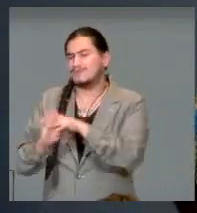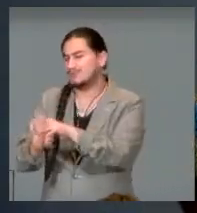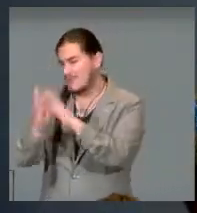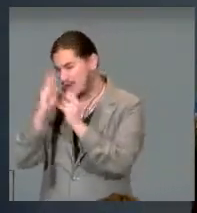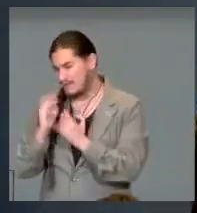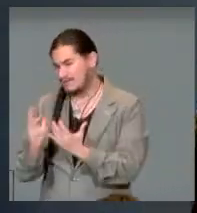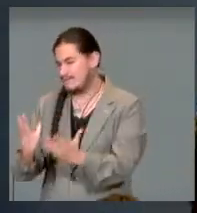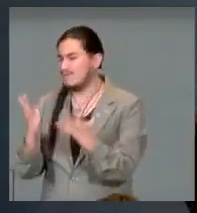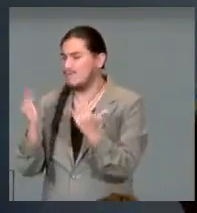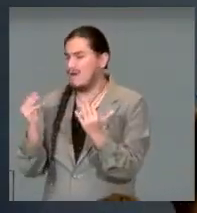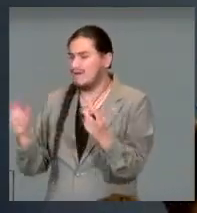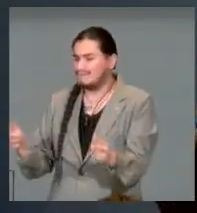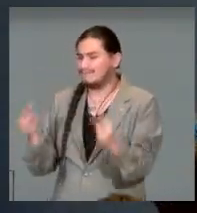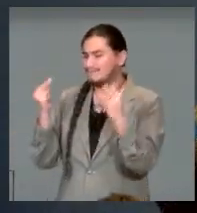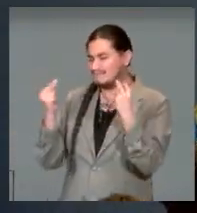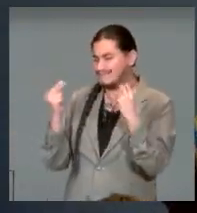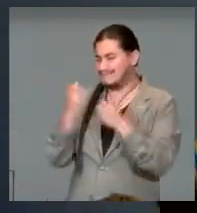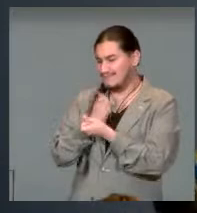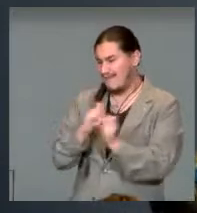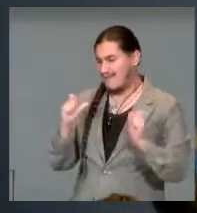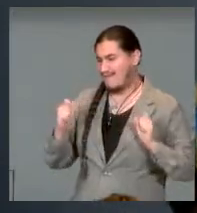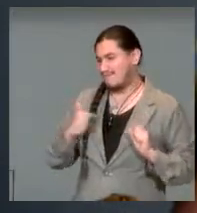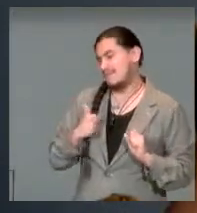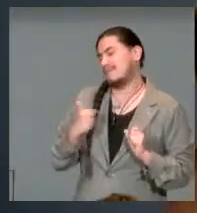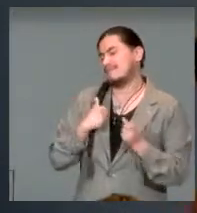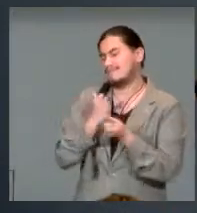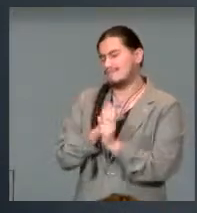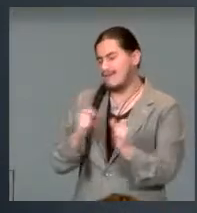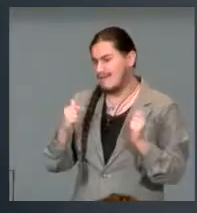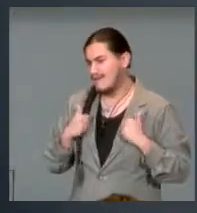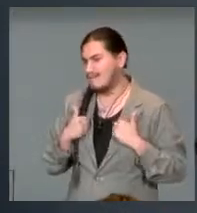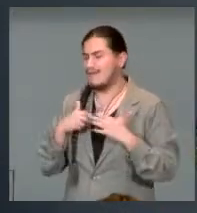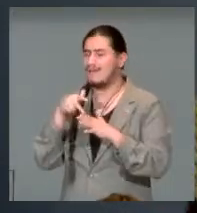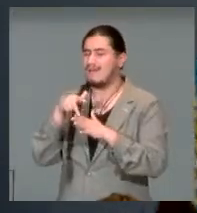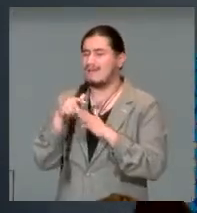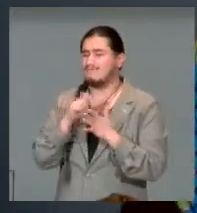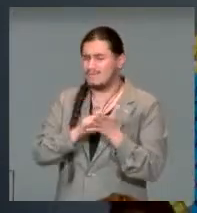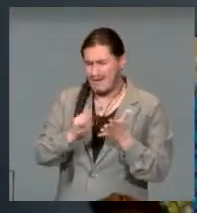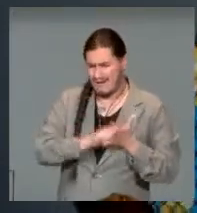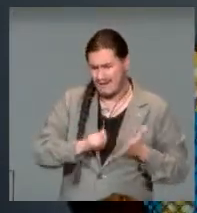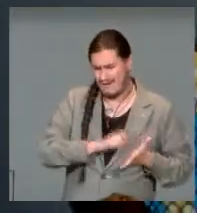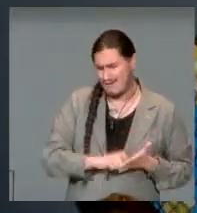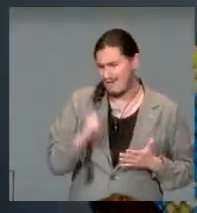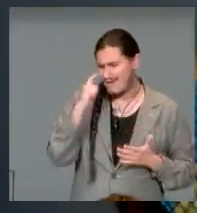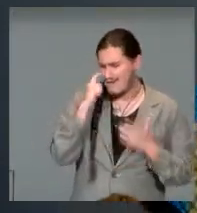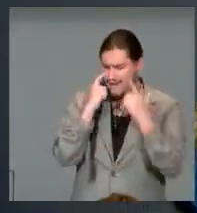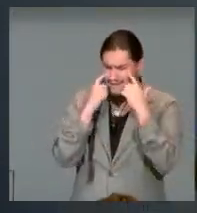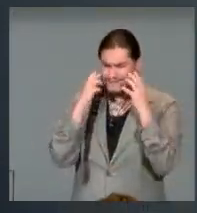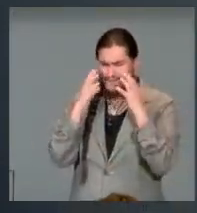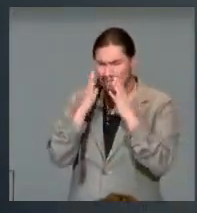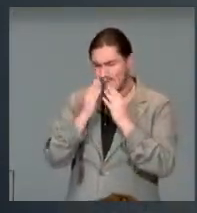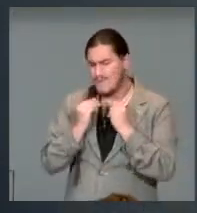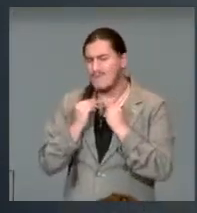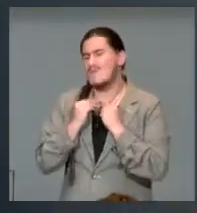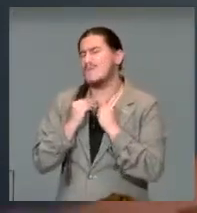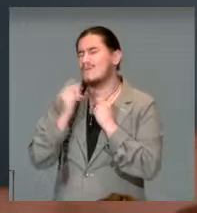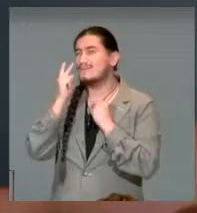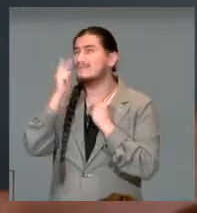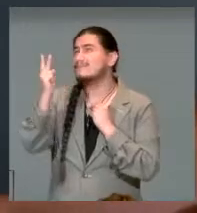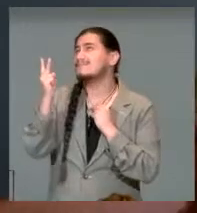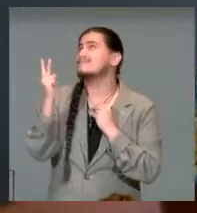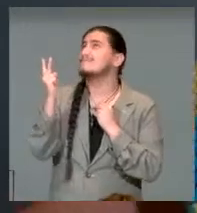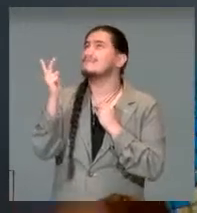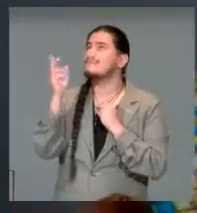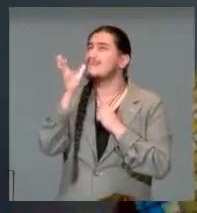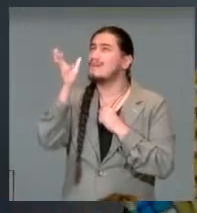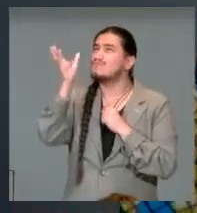me. Save me. I am writing with my eyes closed, seeing the granddaughter born of